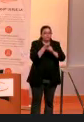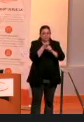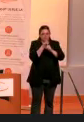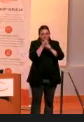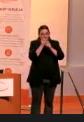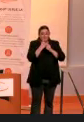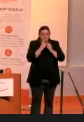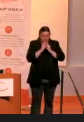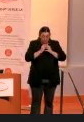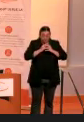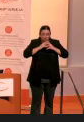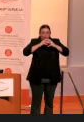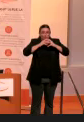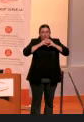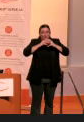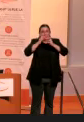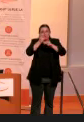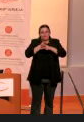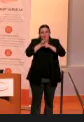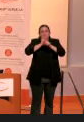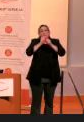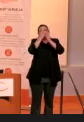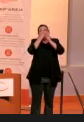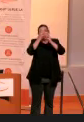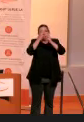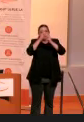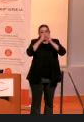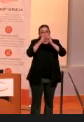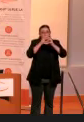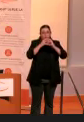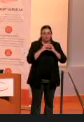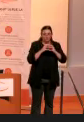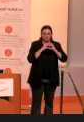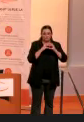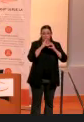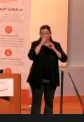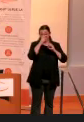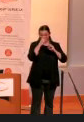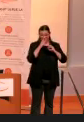the inflammatory process of lupus. This complement